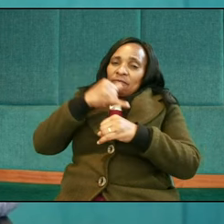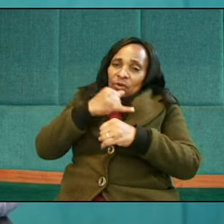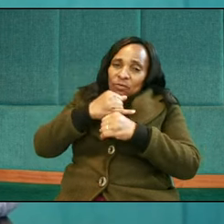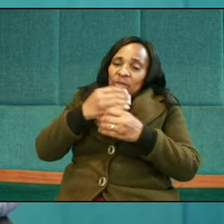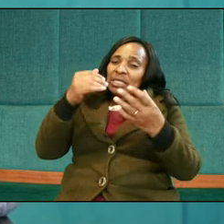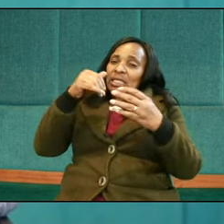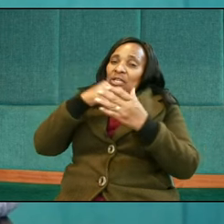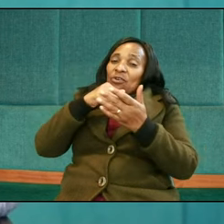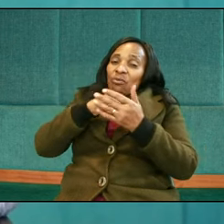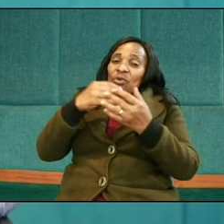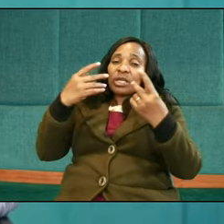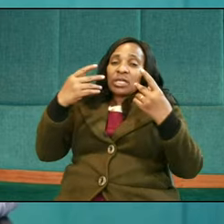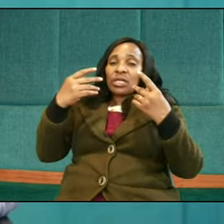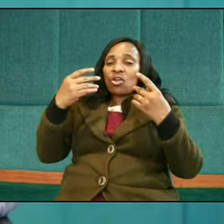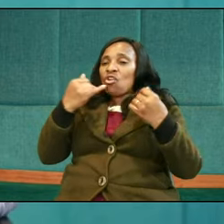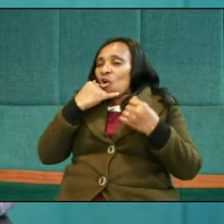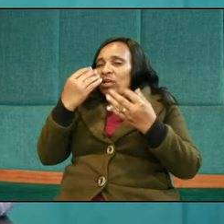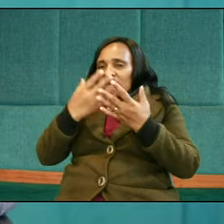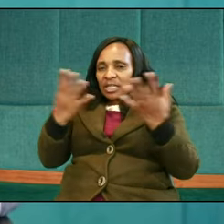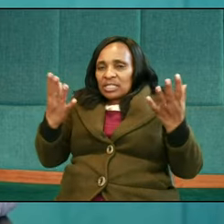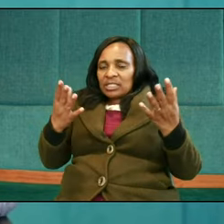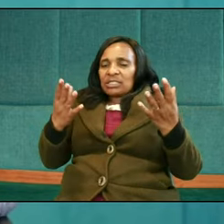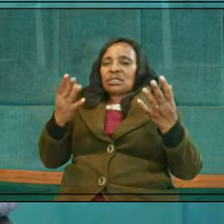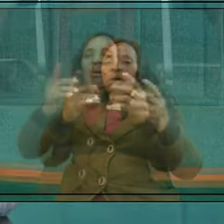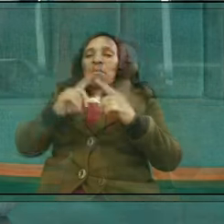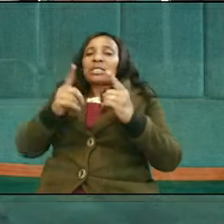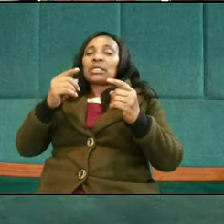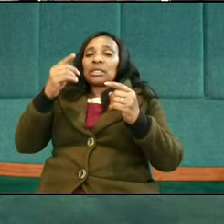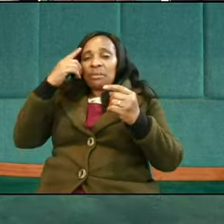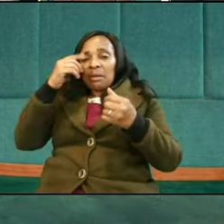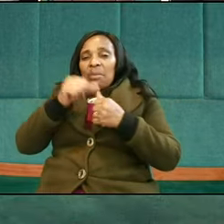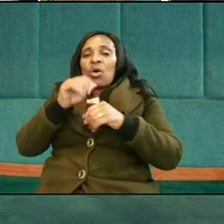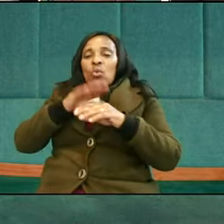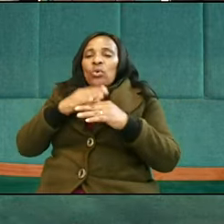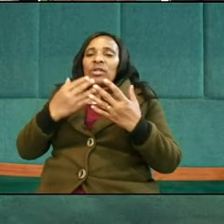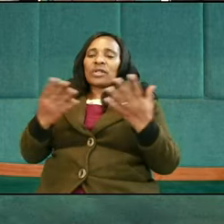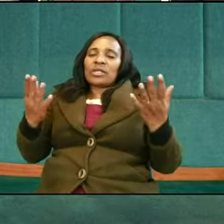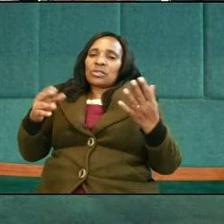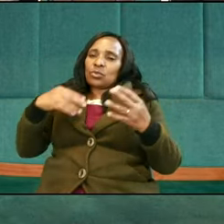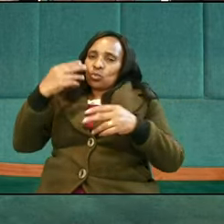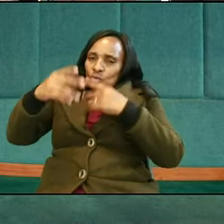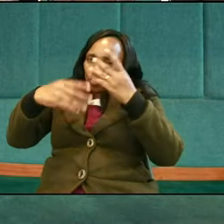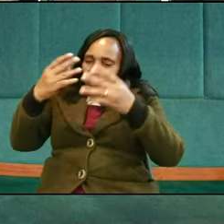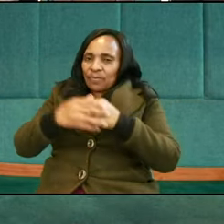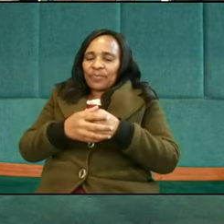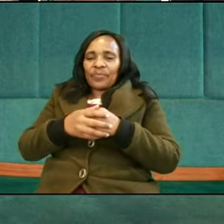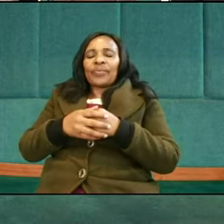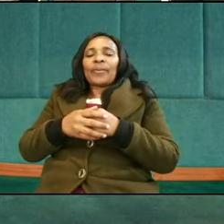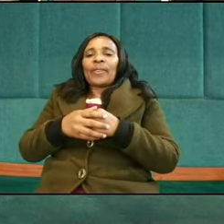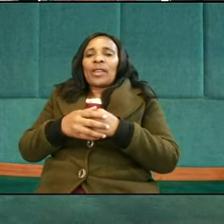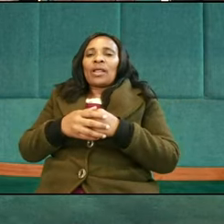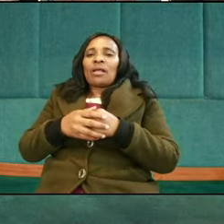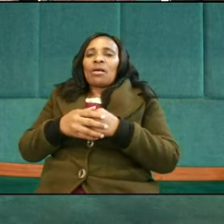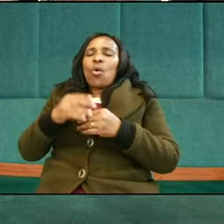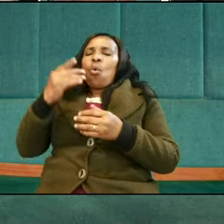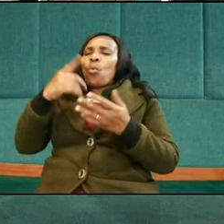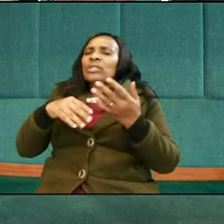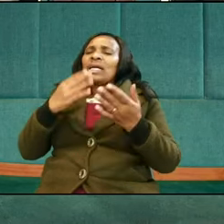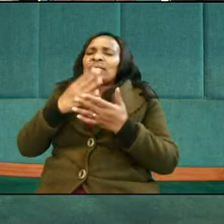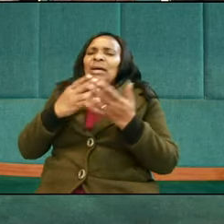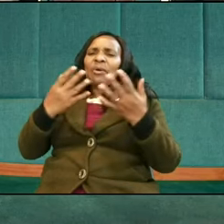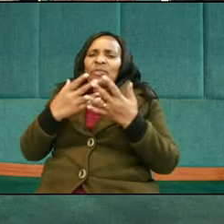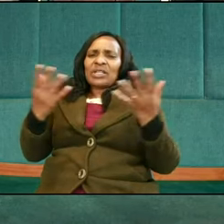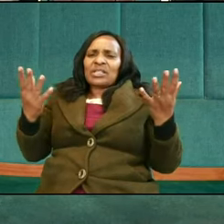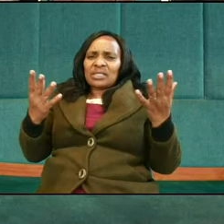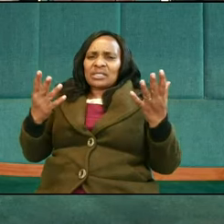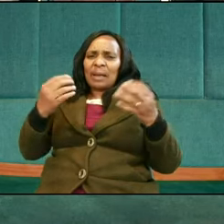So people will always remember the good things. Yeah. Amen. Who else would like to go? What are some of the things that